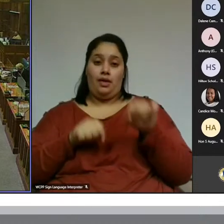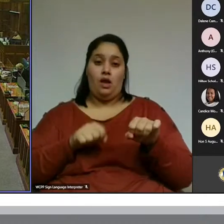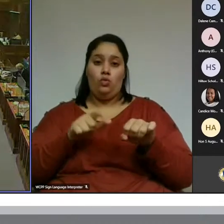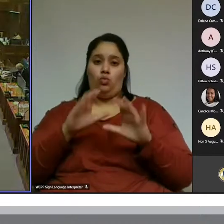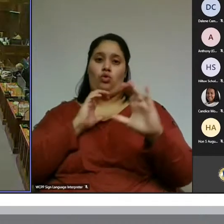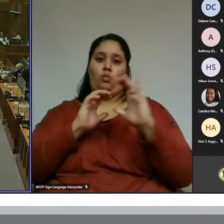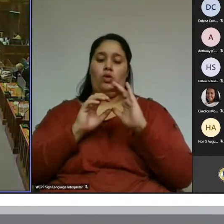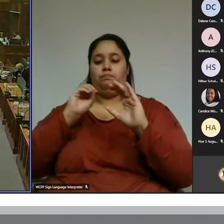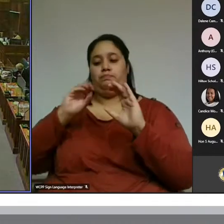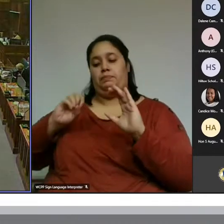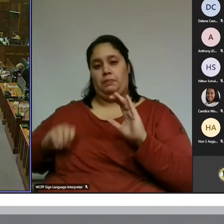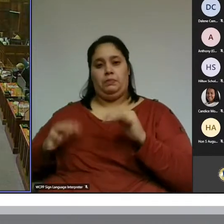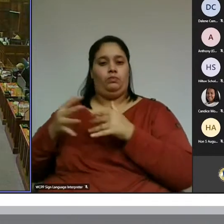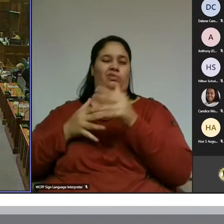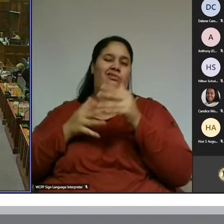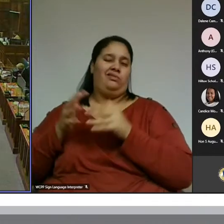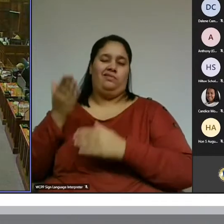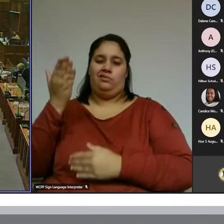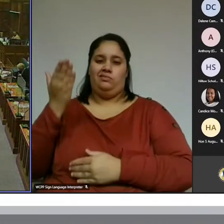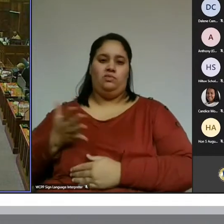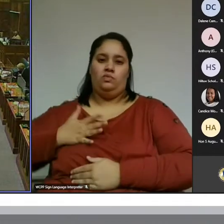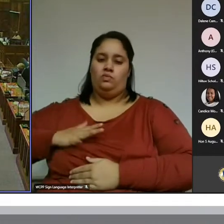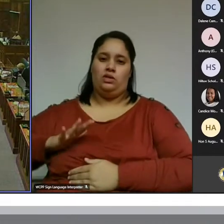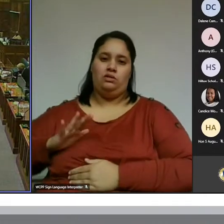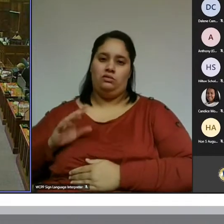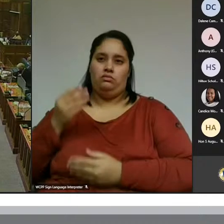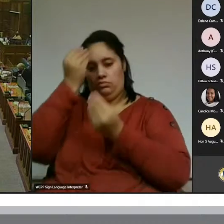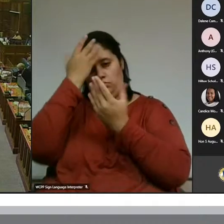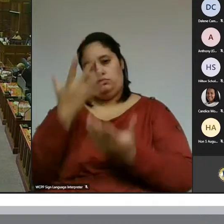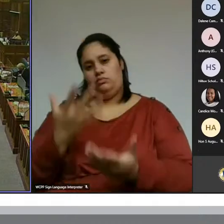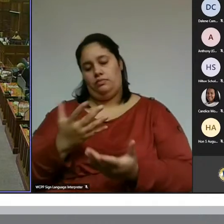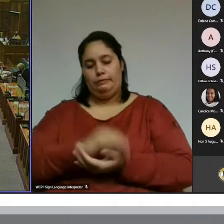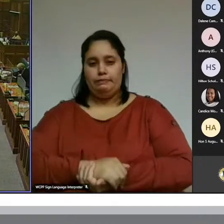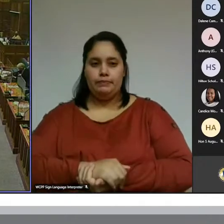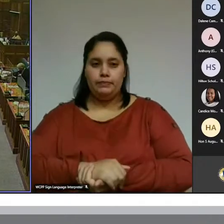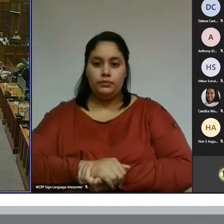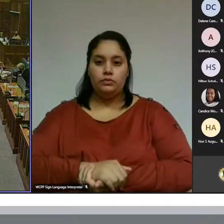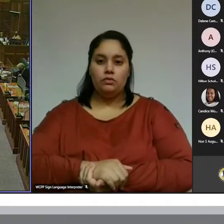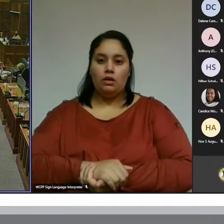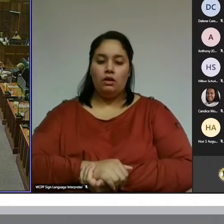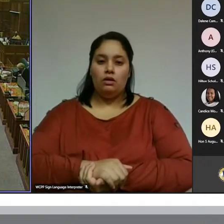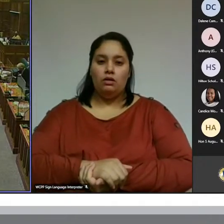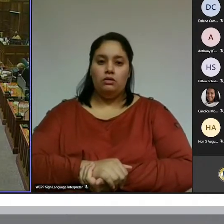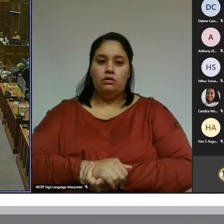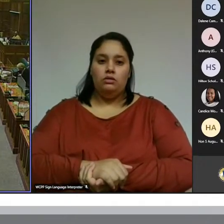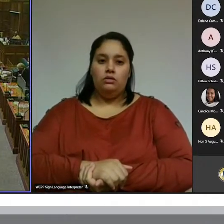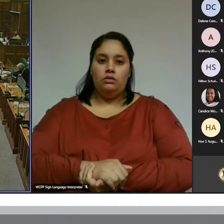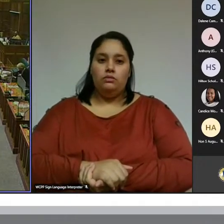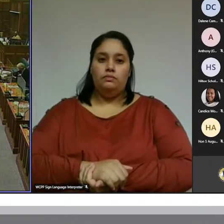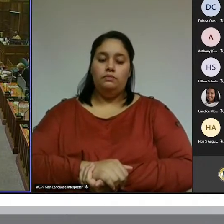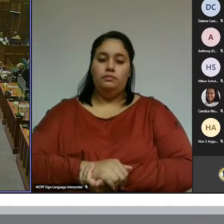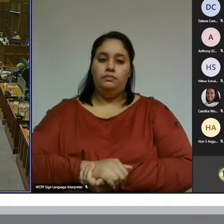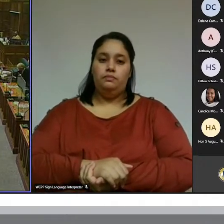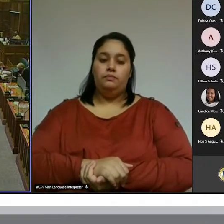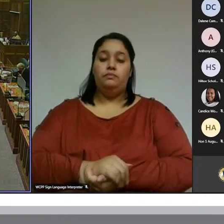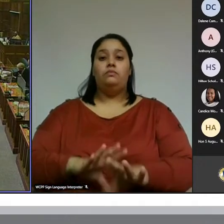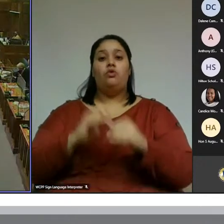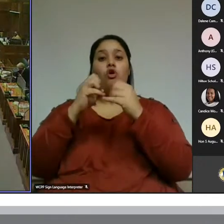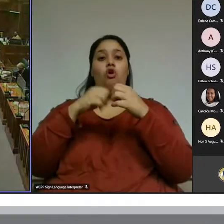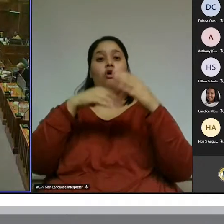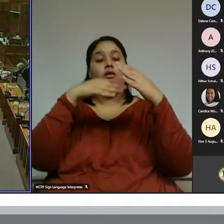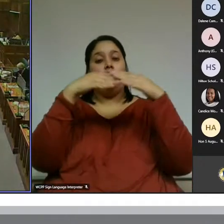communicate whatever you wish us to know. On the line, for members who are online, we